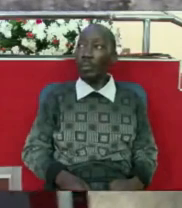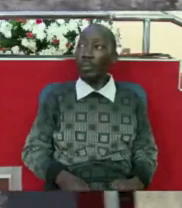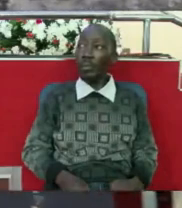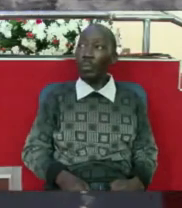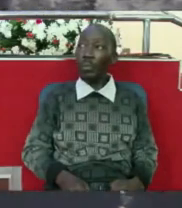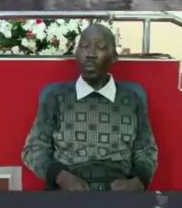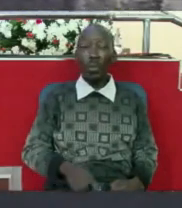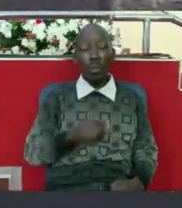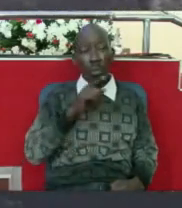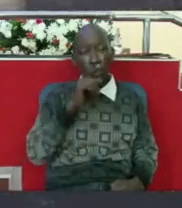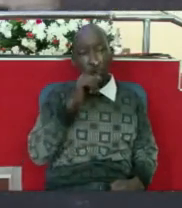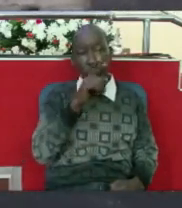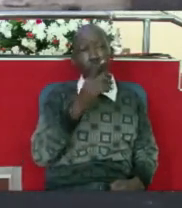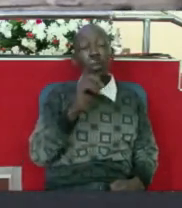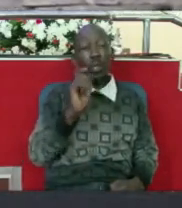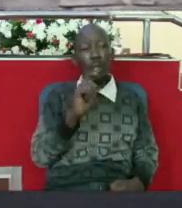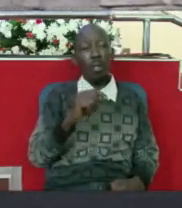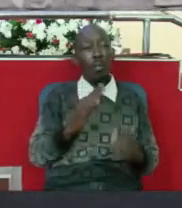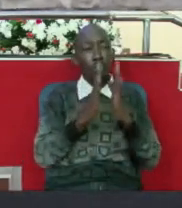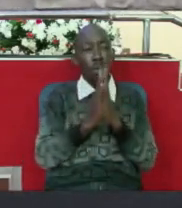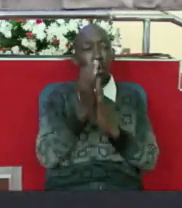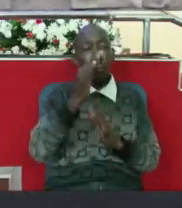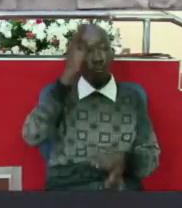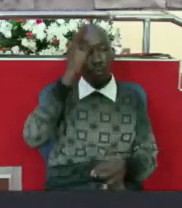and you want the prayer of faith,